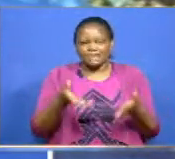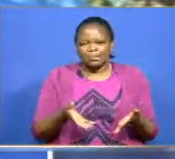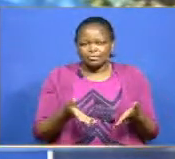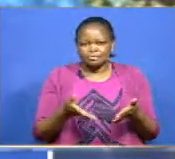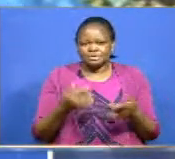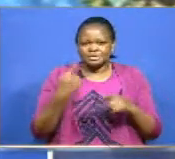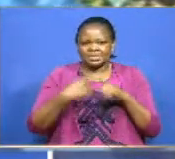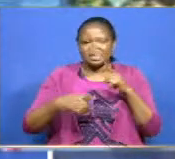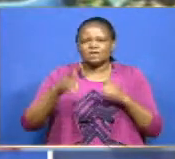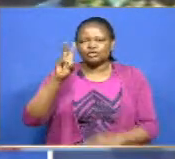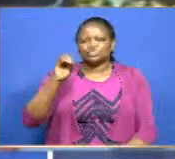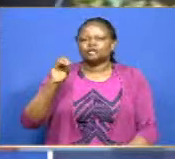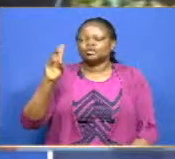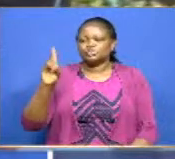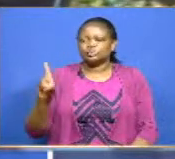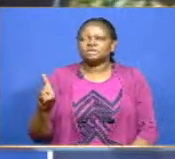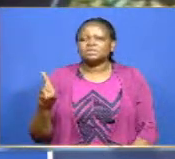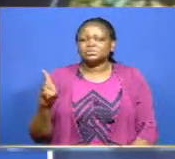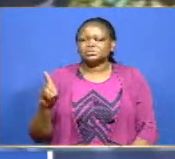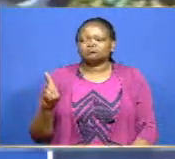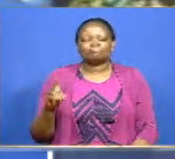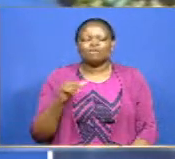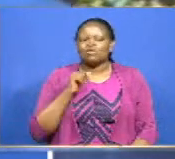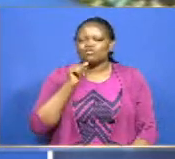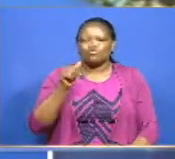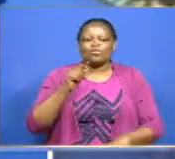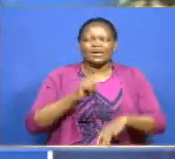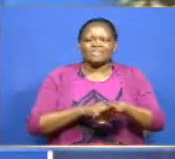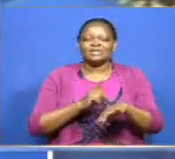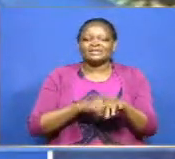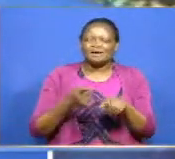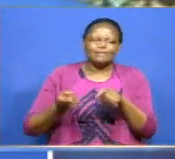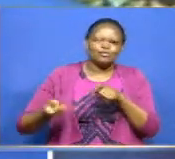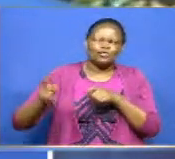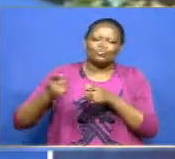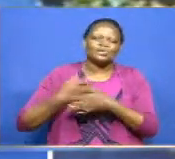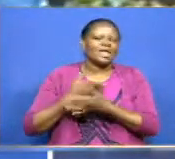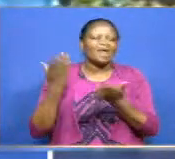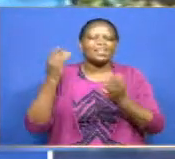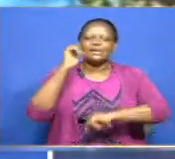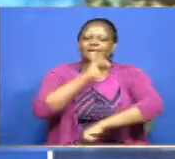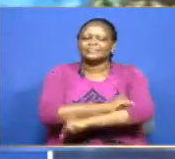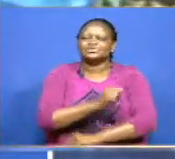year 2021, is not the time to increase any school fees.